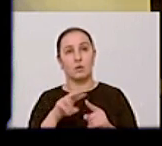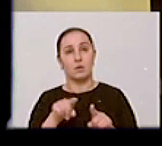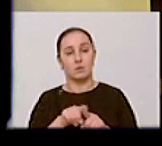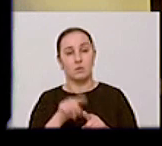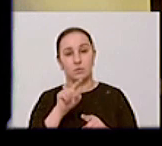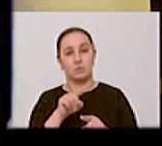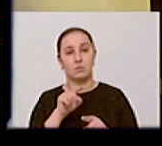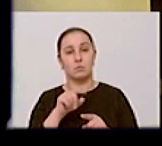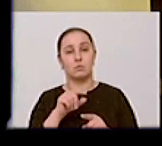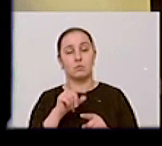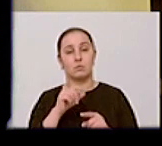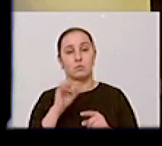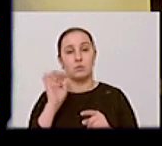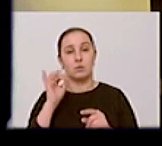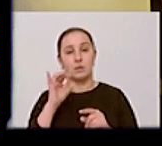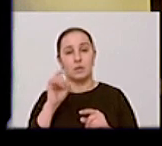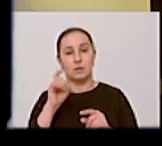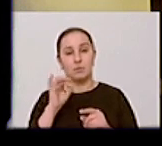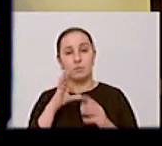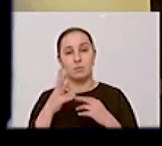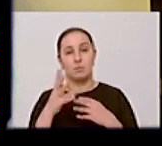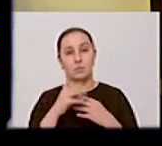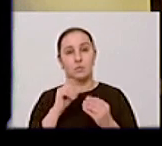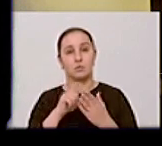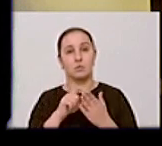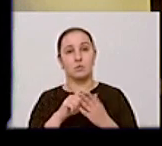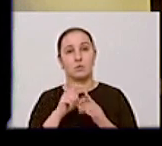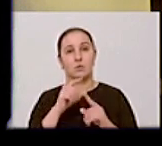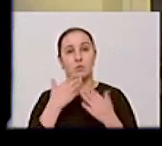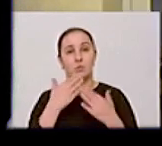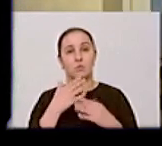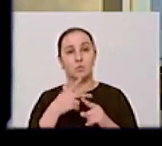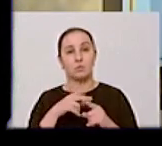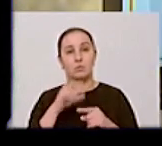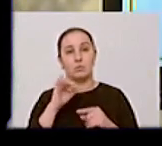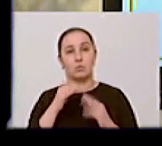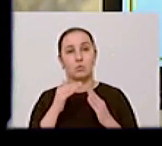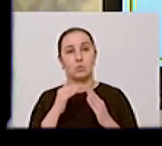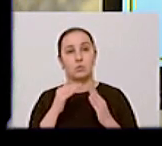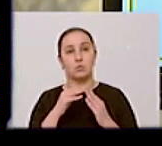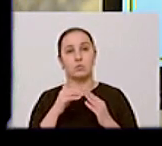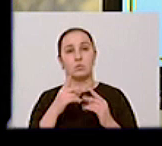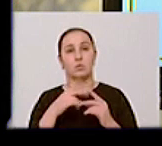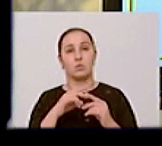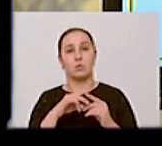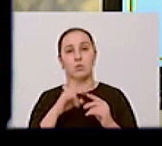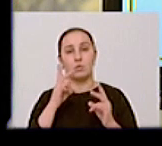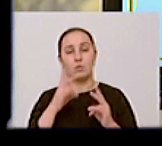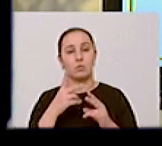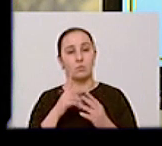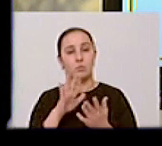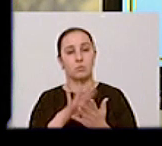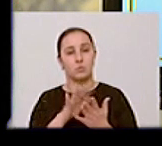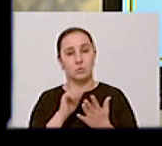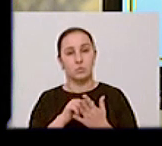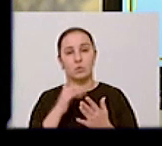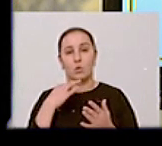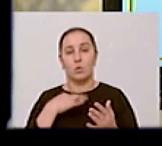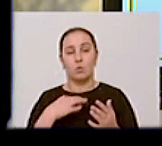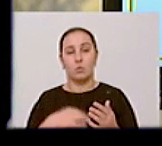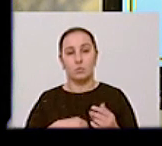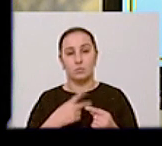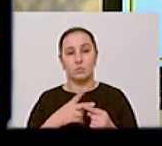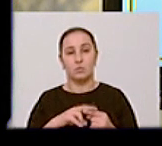aynan shunday purma'no hikmatli so'zlarni birgalikda o'qiymiz. Uyingizni nodonlik buzdi.